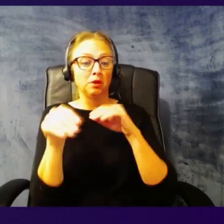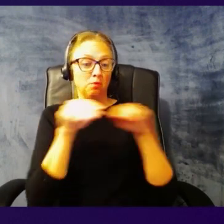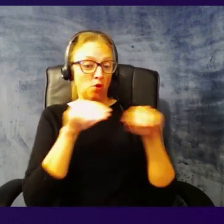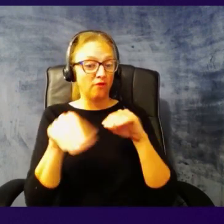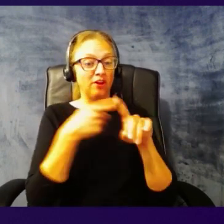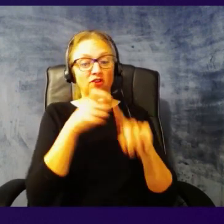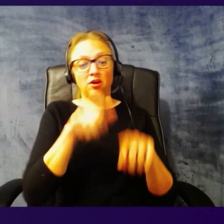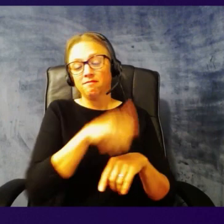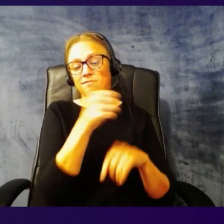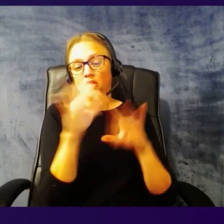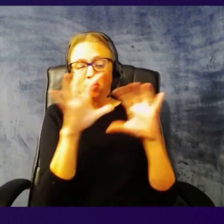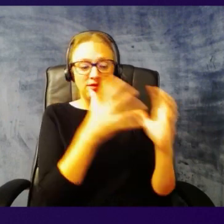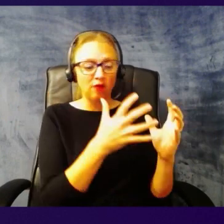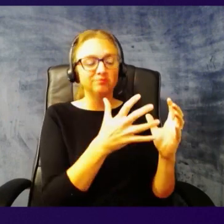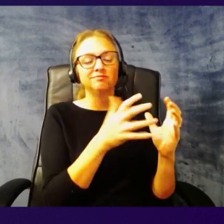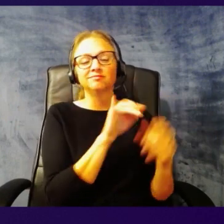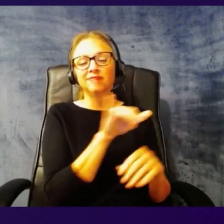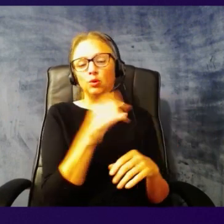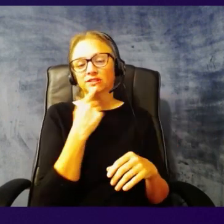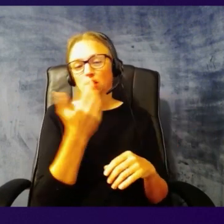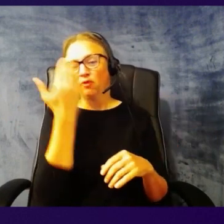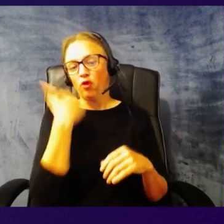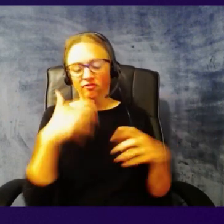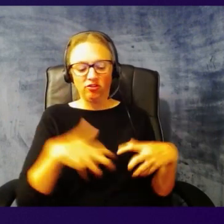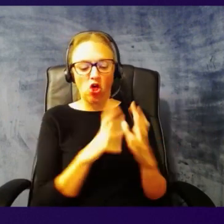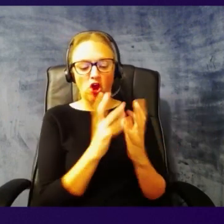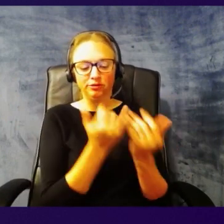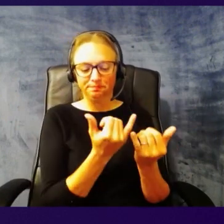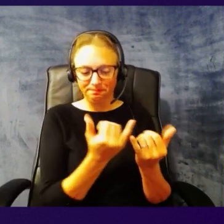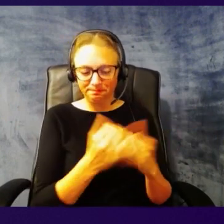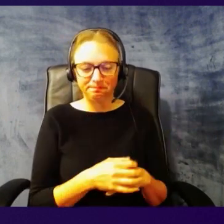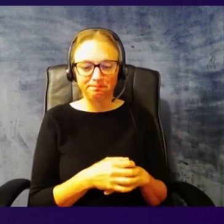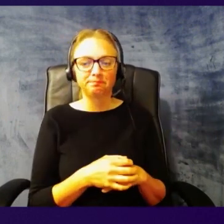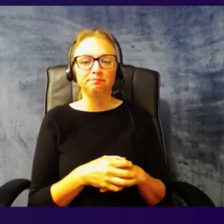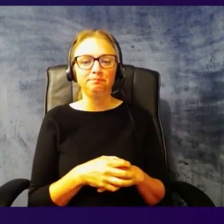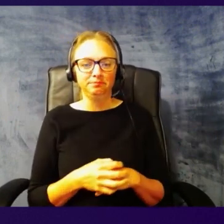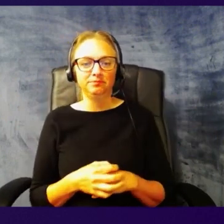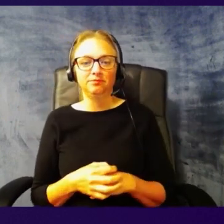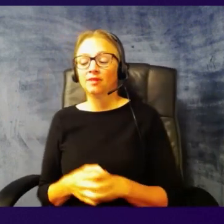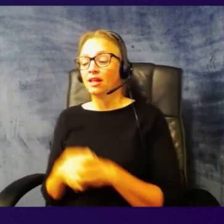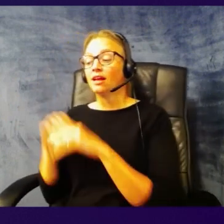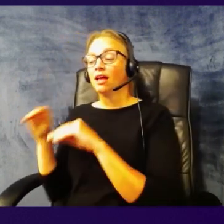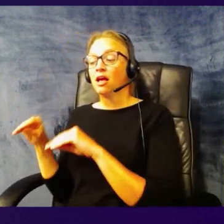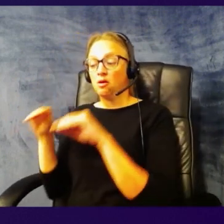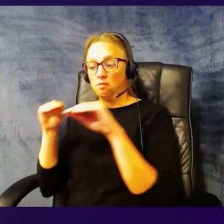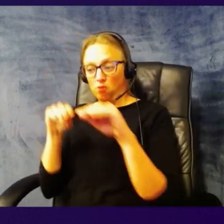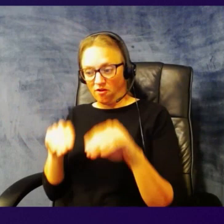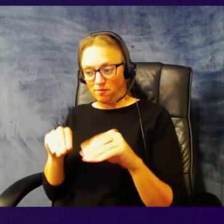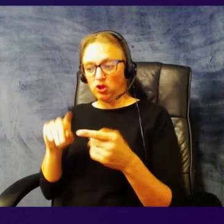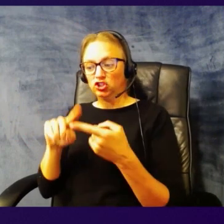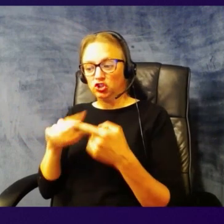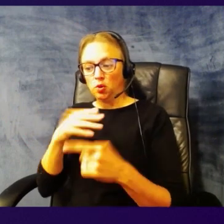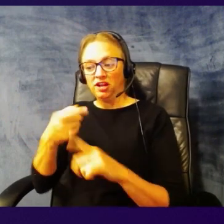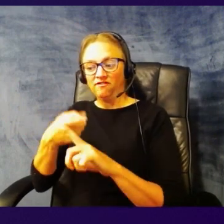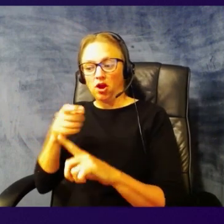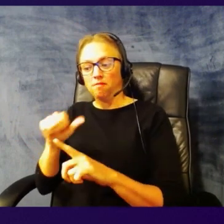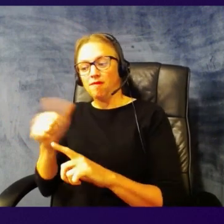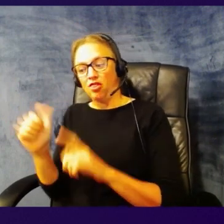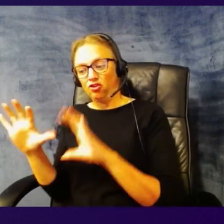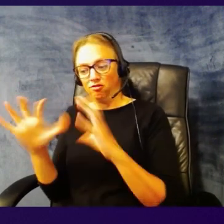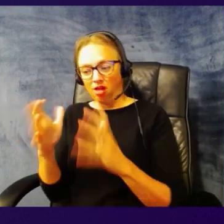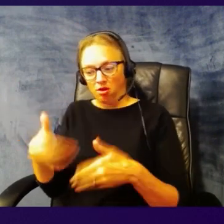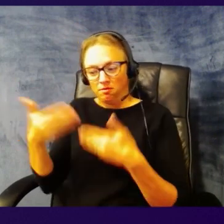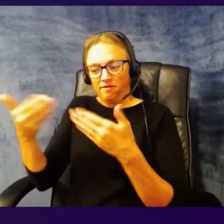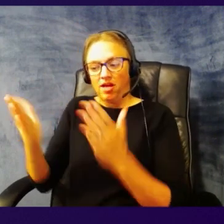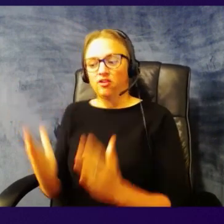clouds, like we mentioned as part of the launch today. Yep. So the movement to and from other cloud providers, or a